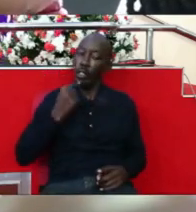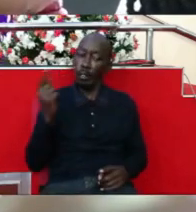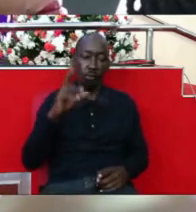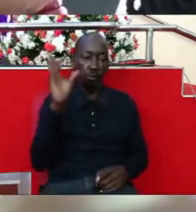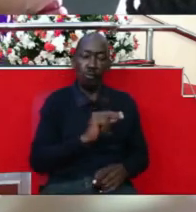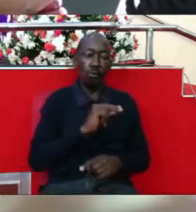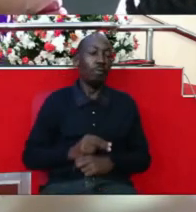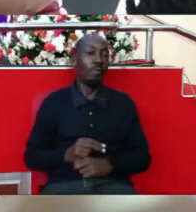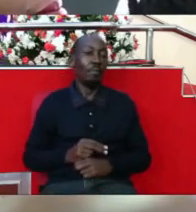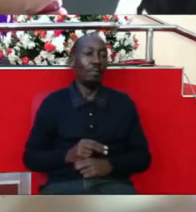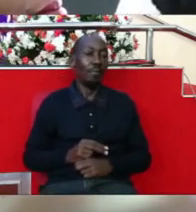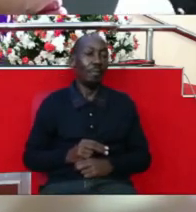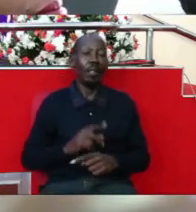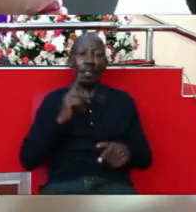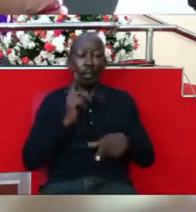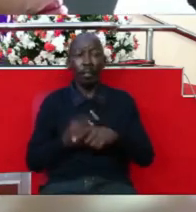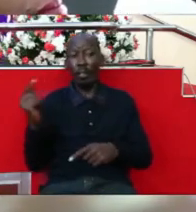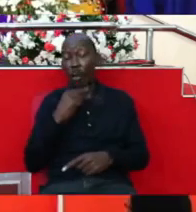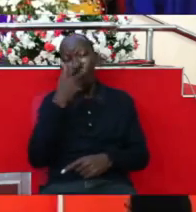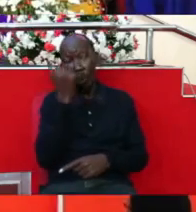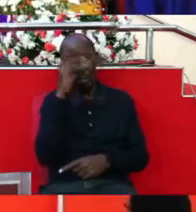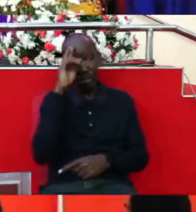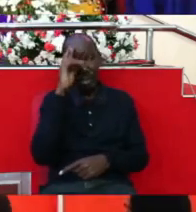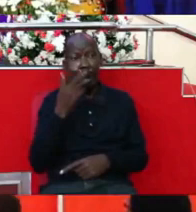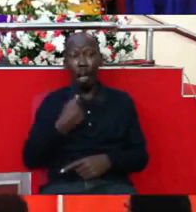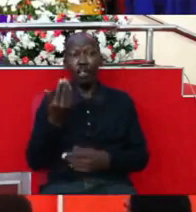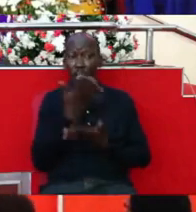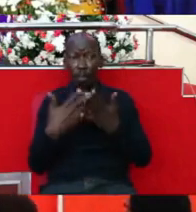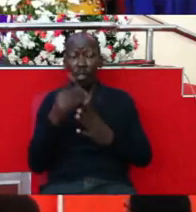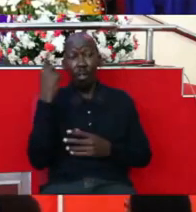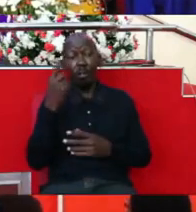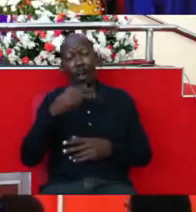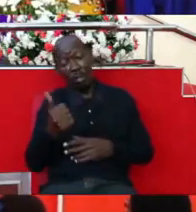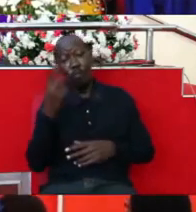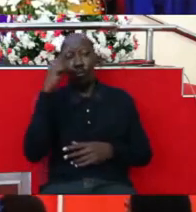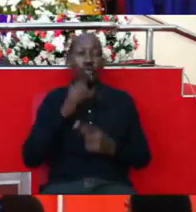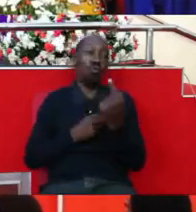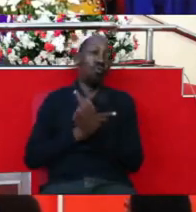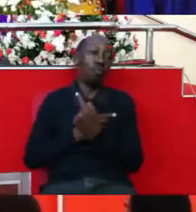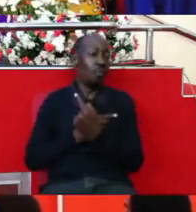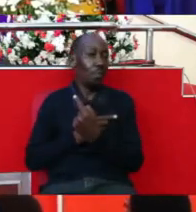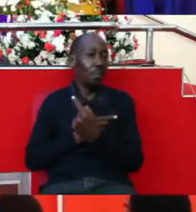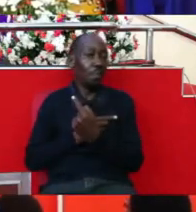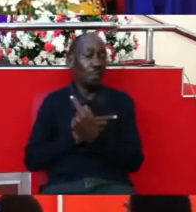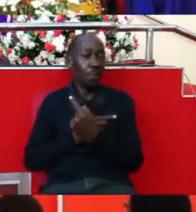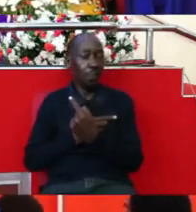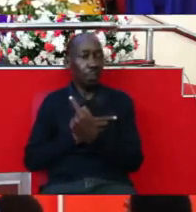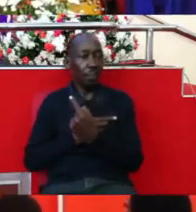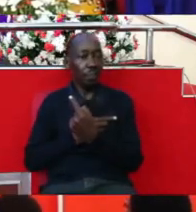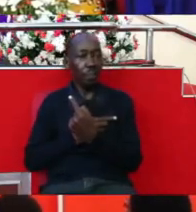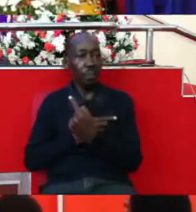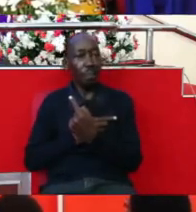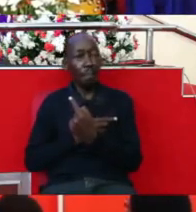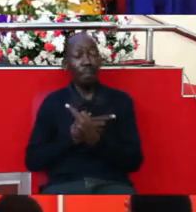Lakini Bwana akasema la. And he said it's because I have something else for you. Na alisema hivyo kwa sababu alikuwa na kitu kingine kwa sababu